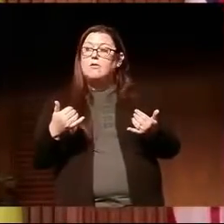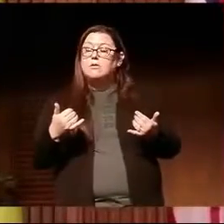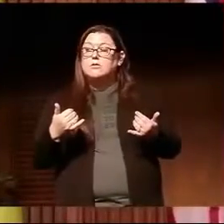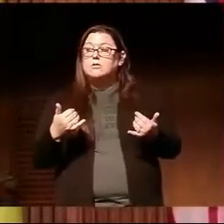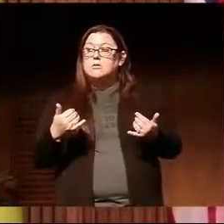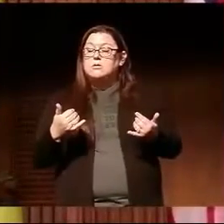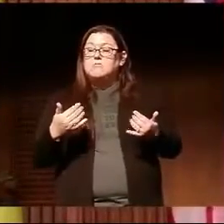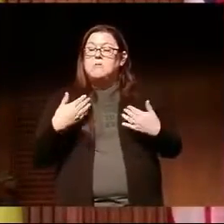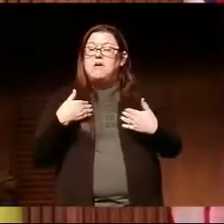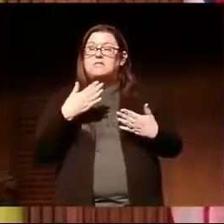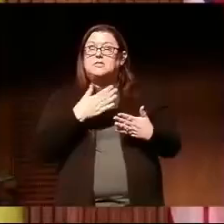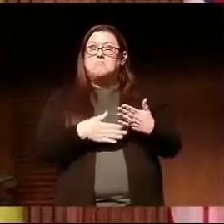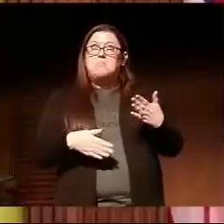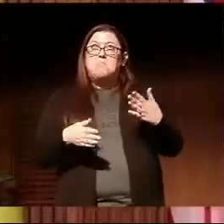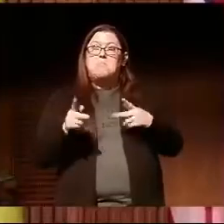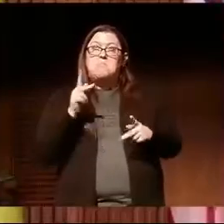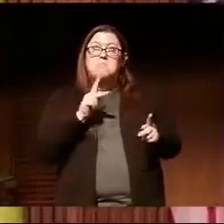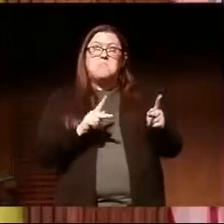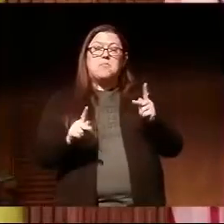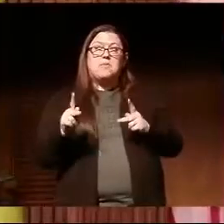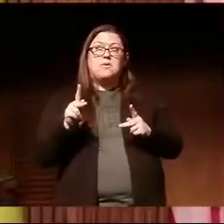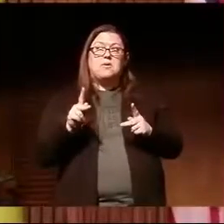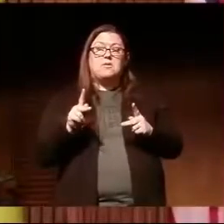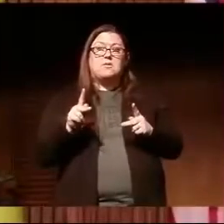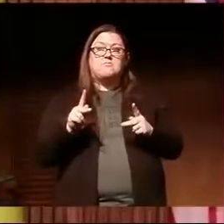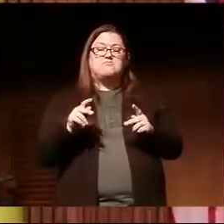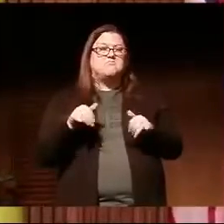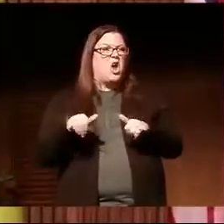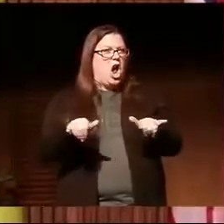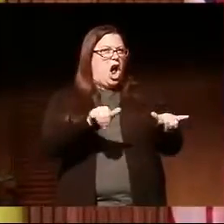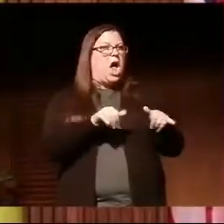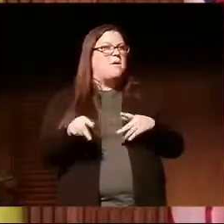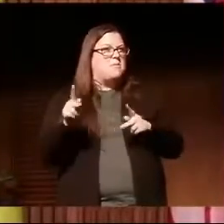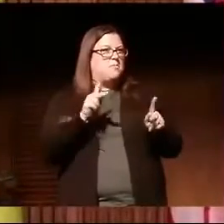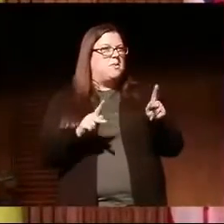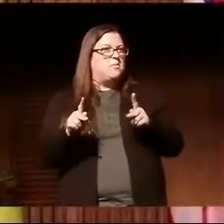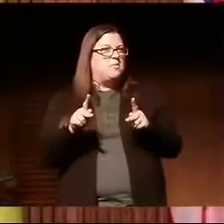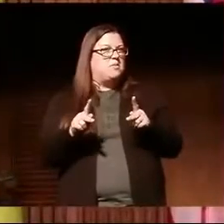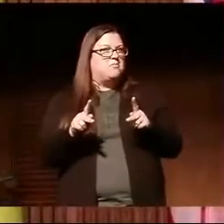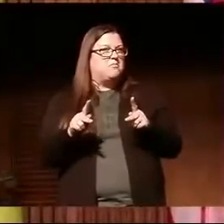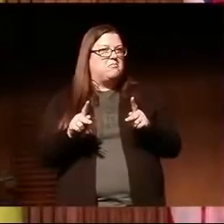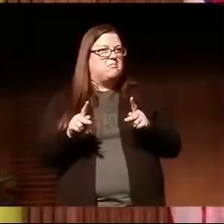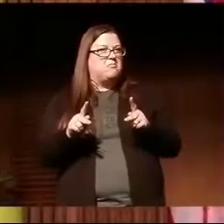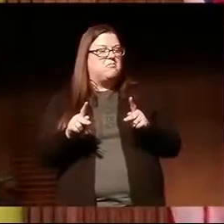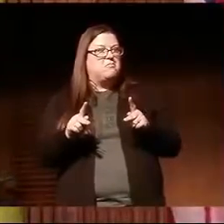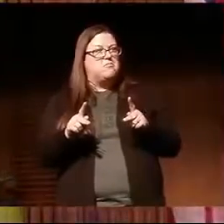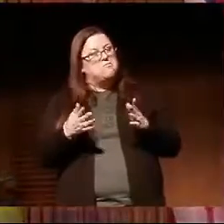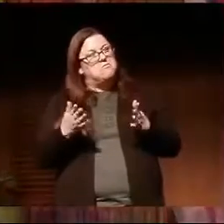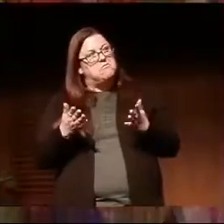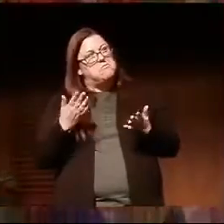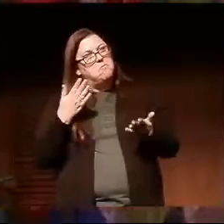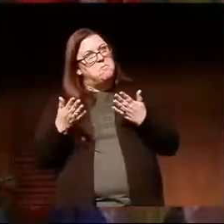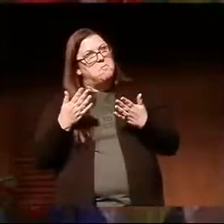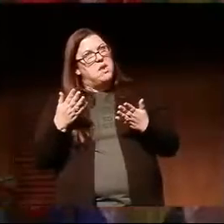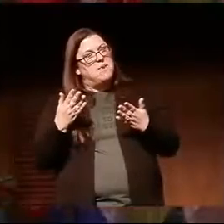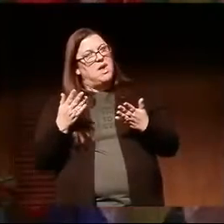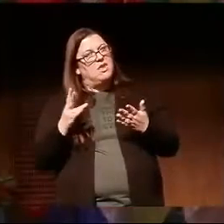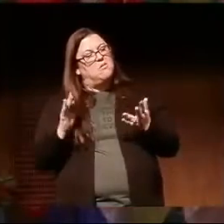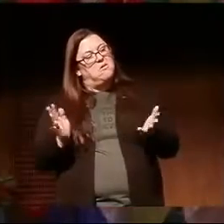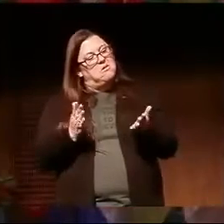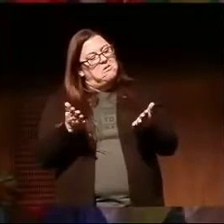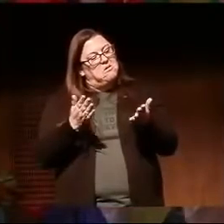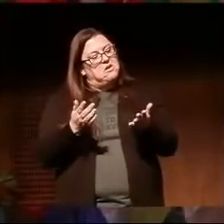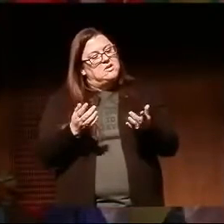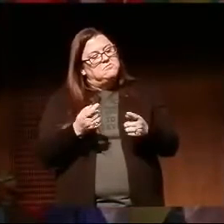some people. It's just some of the common people. Were they motivated by the opponents of Jesus, the scribes, the Pharisees, and the